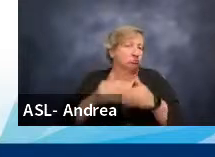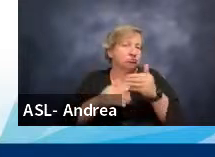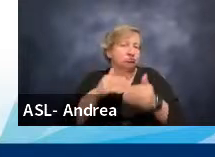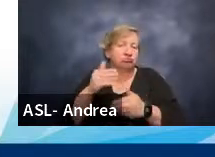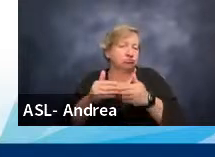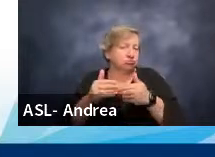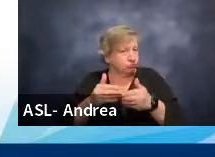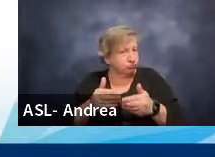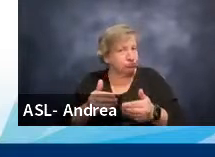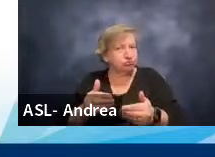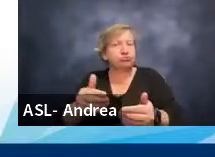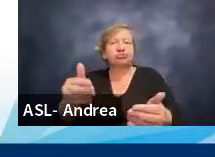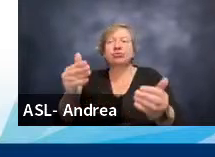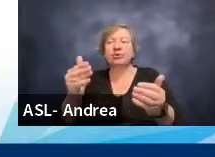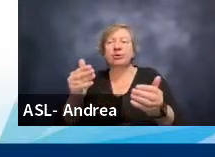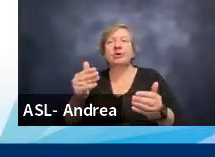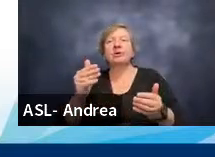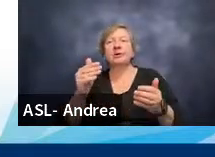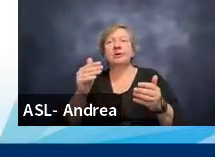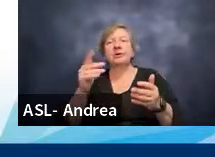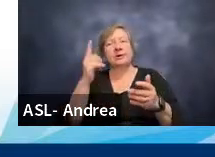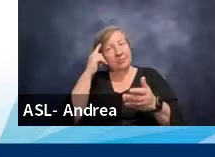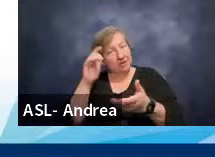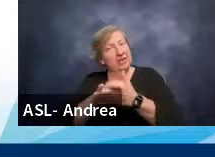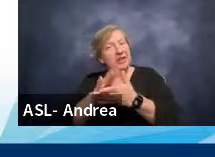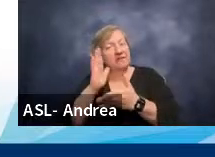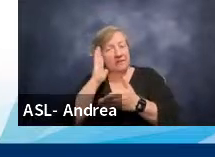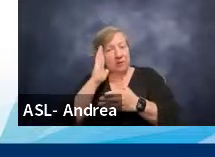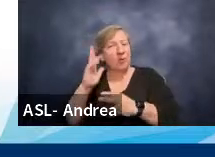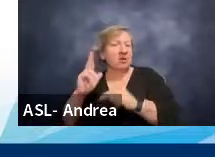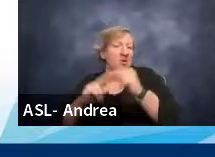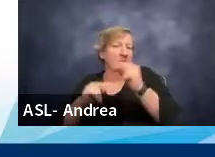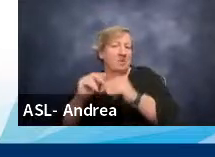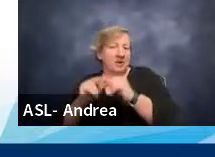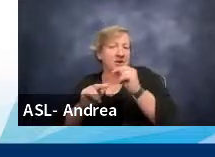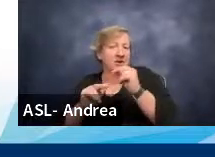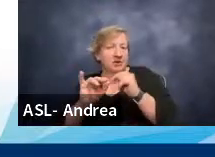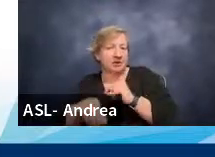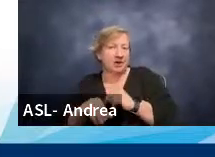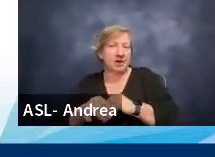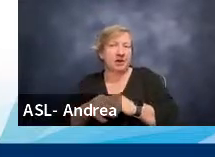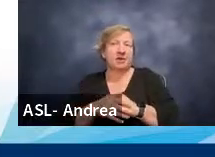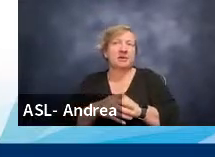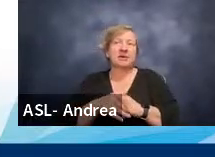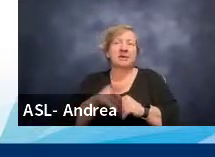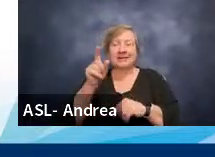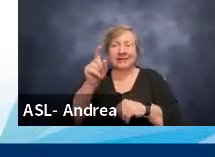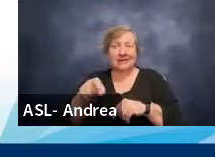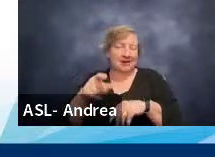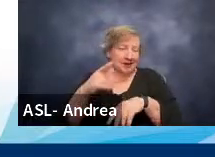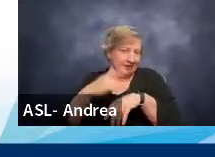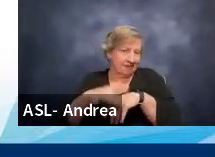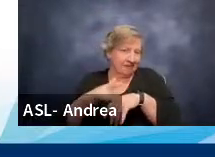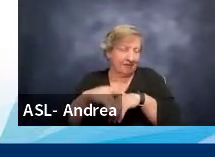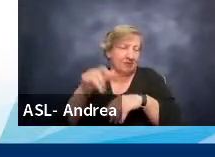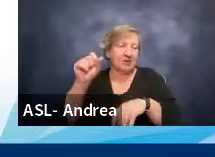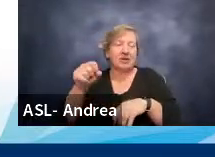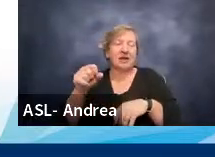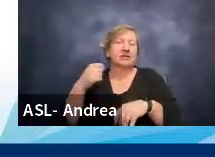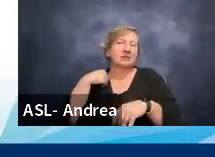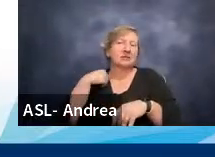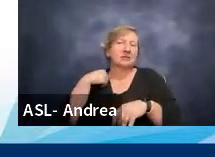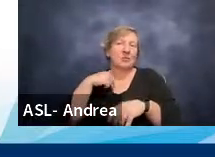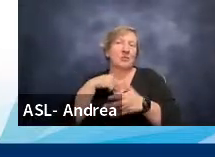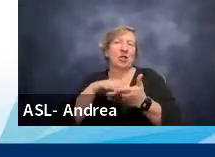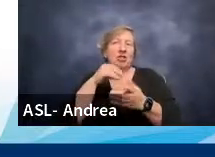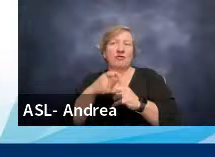program with faith that it will be built. There is a need out there. As we learned from the Columbia River crossing,